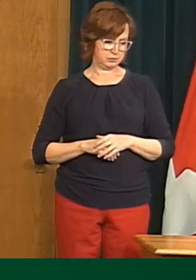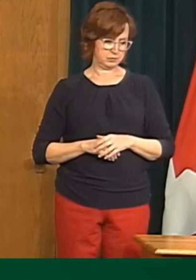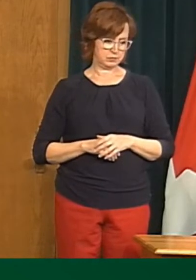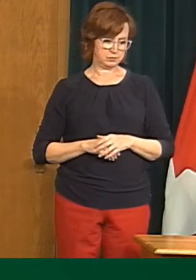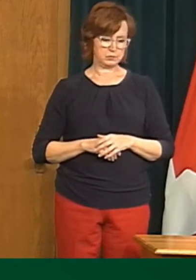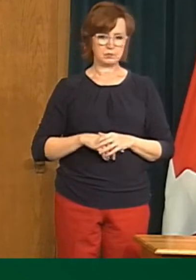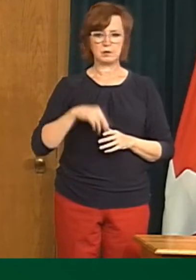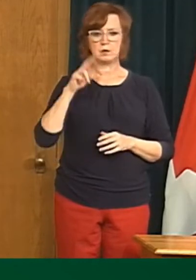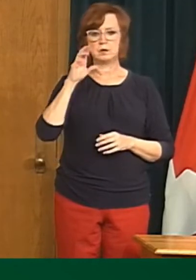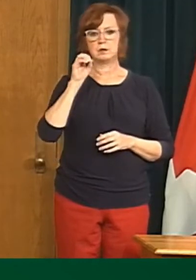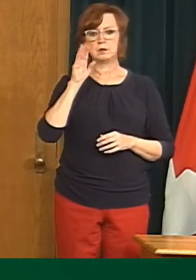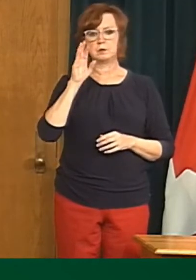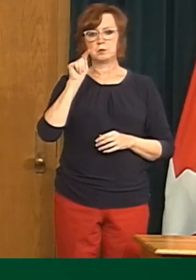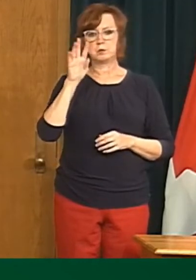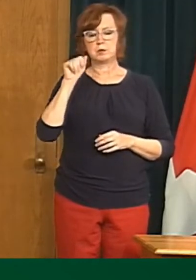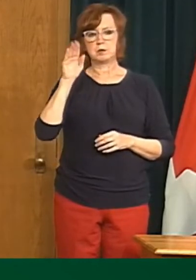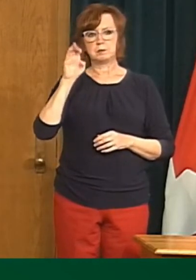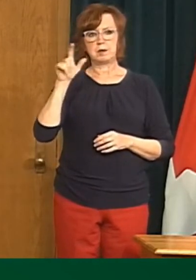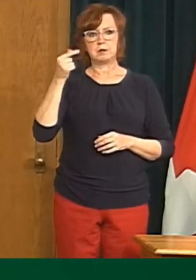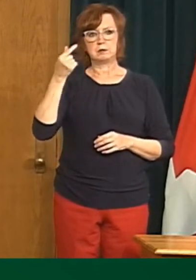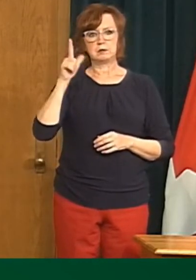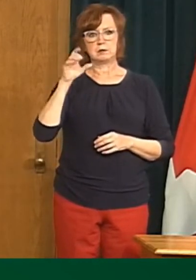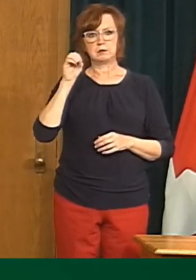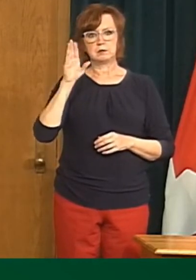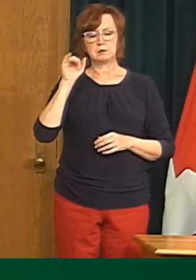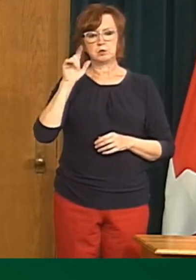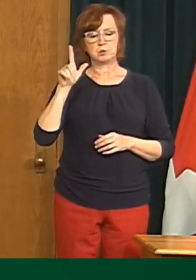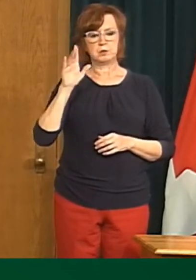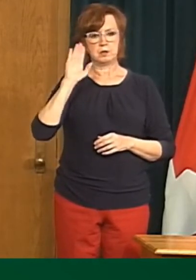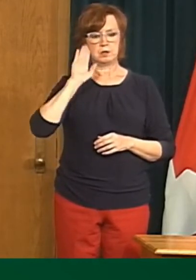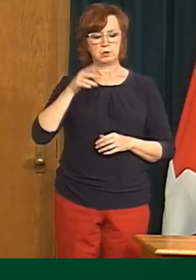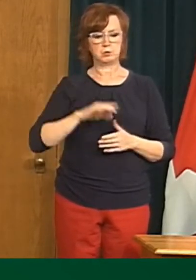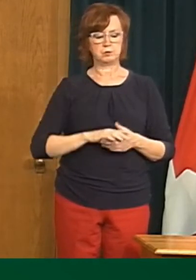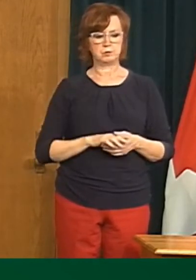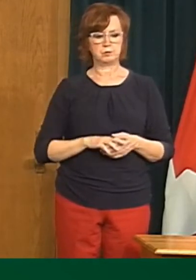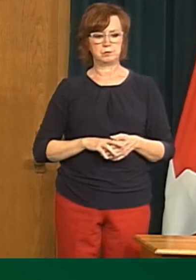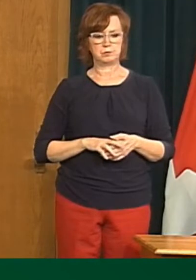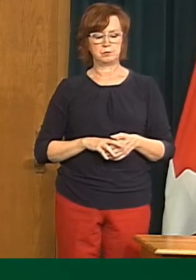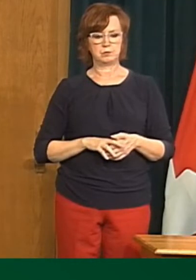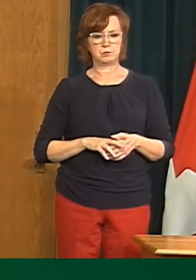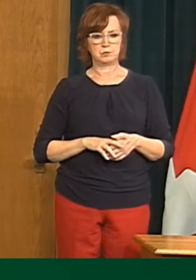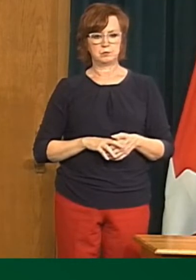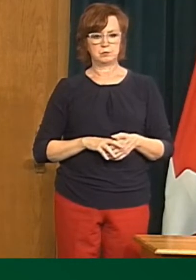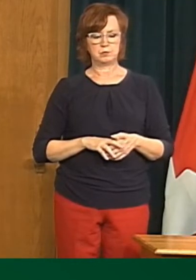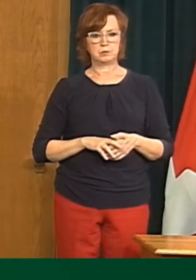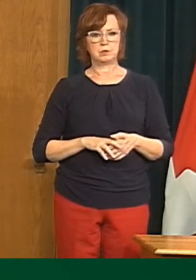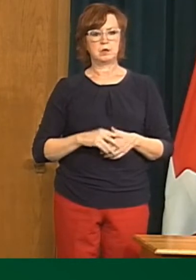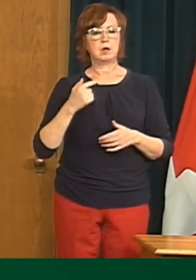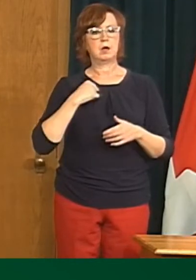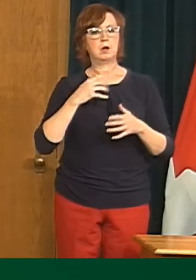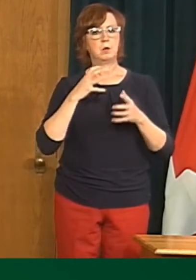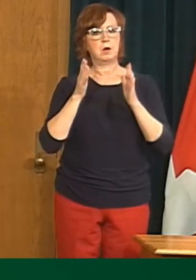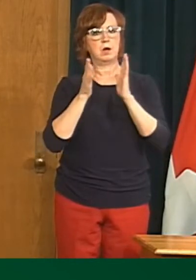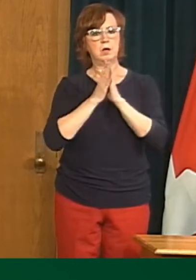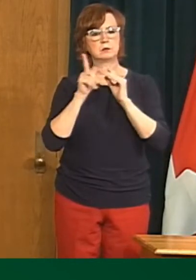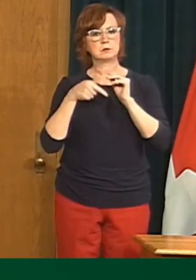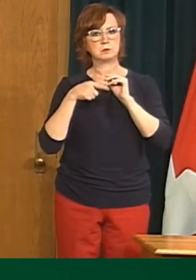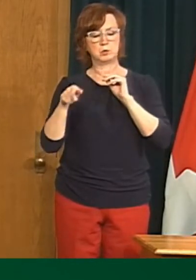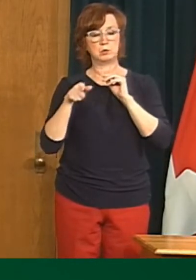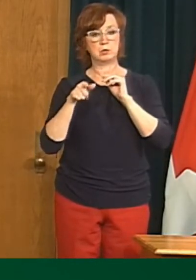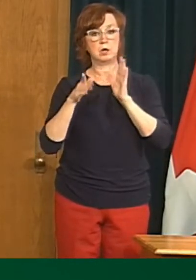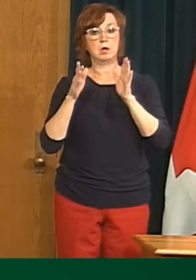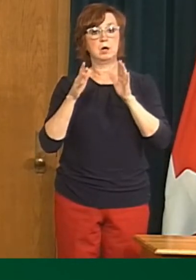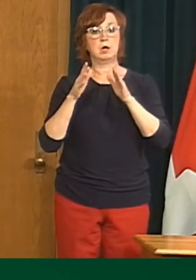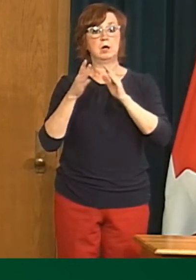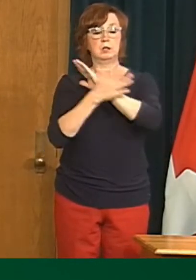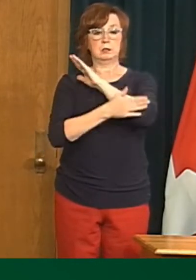We have Roberta Bell with Global. Hi, my question is regarding the rural ER closures and the alternate level of care facilities. I